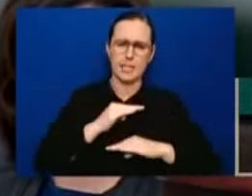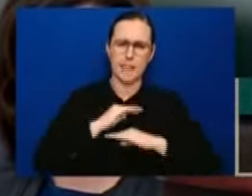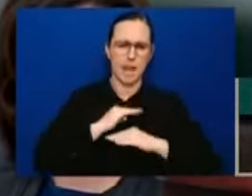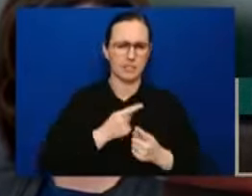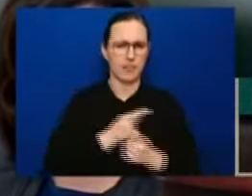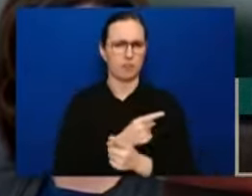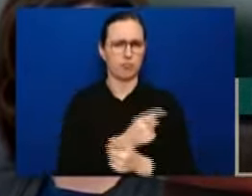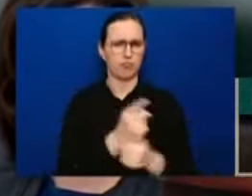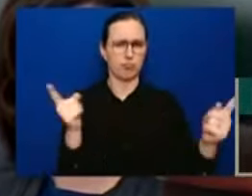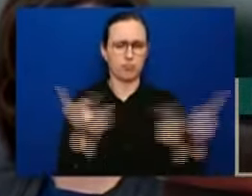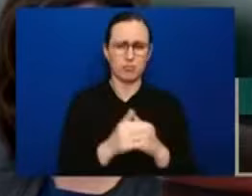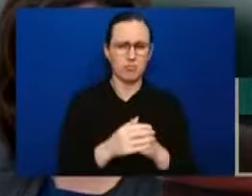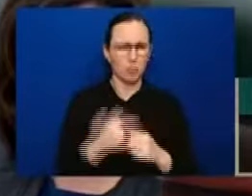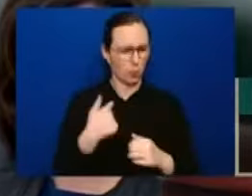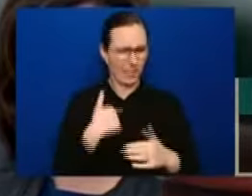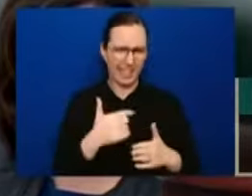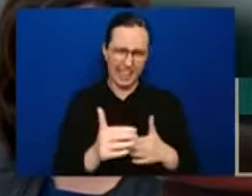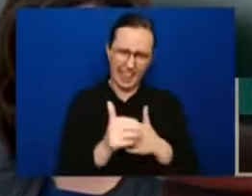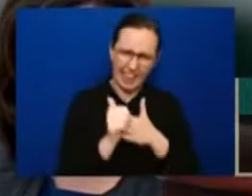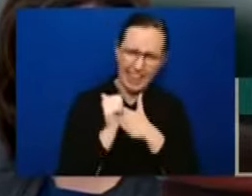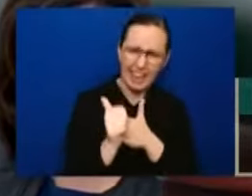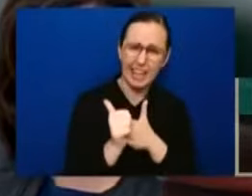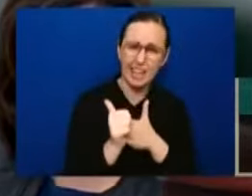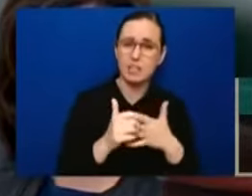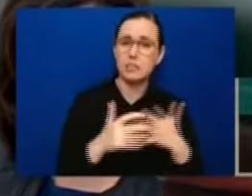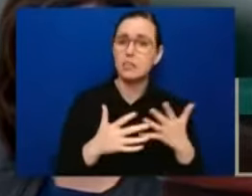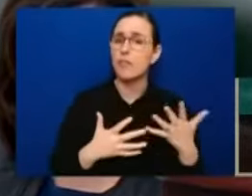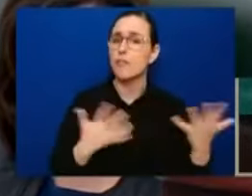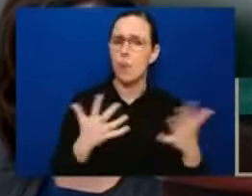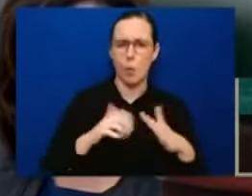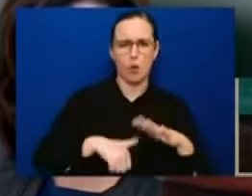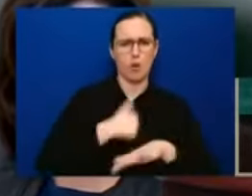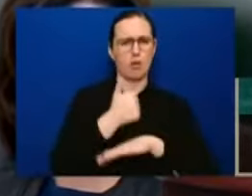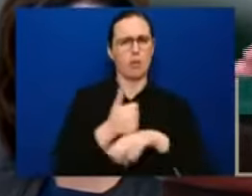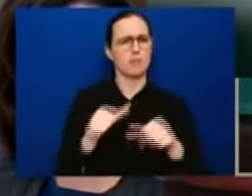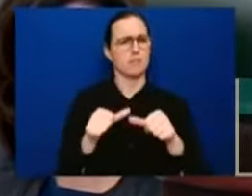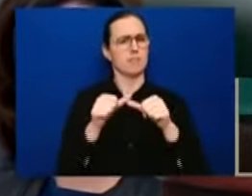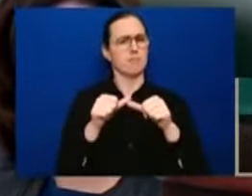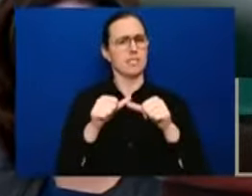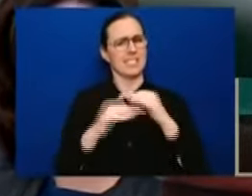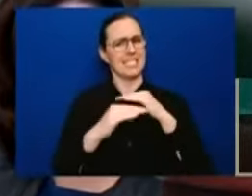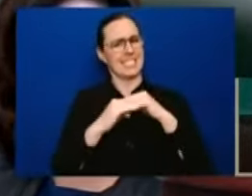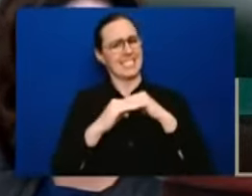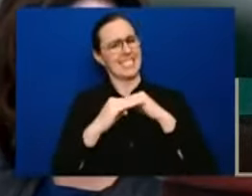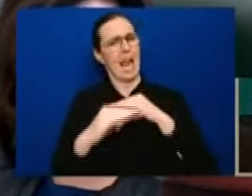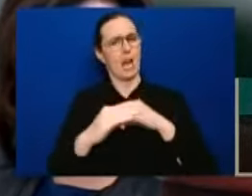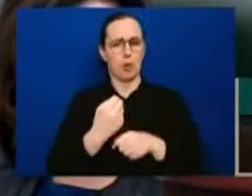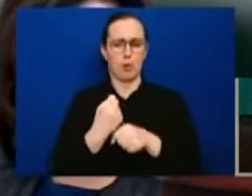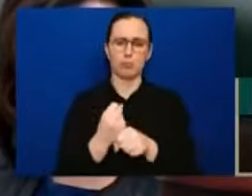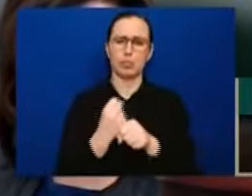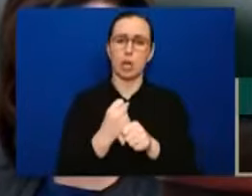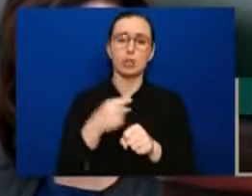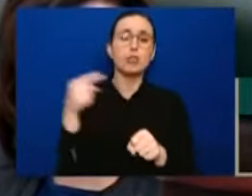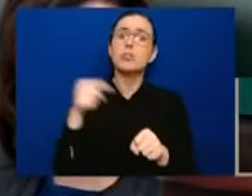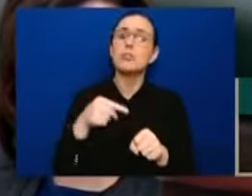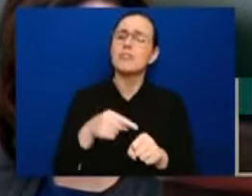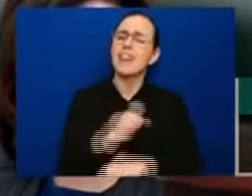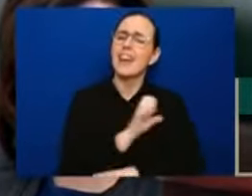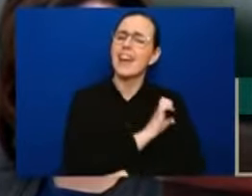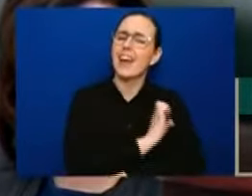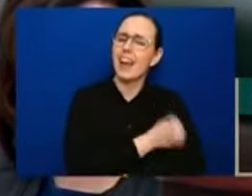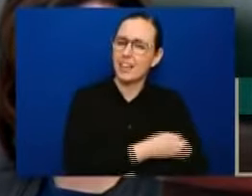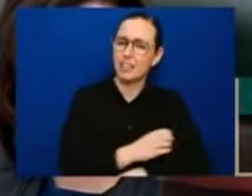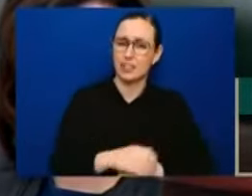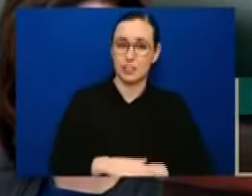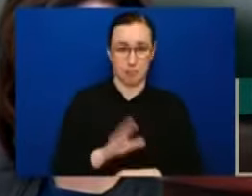performance among oil-producing countries worldwide. Mr. Speaker, a lack of pipeline capacity has limited our energy industry, at